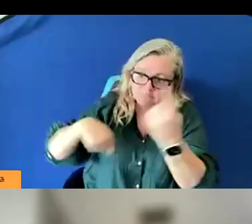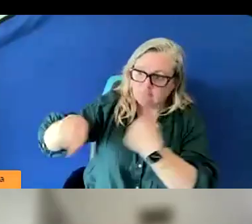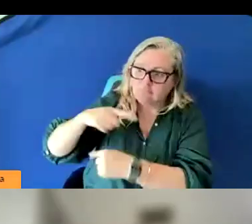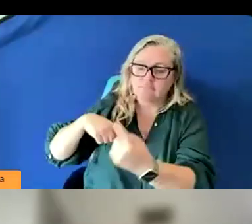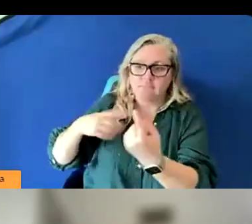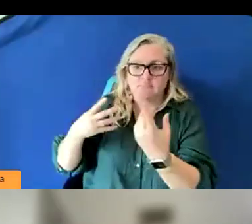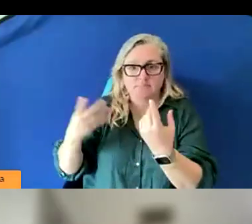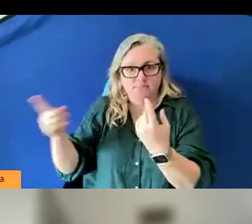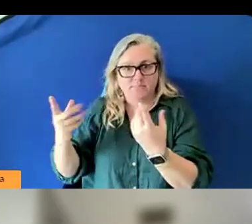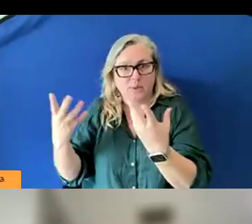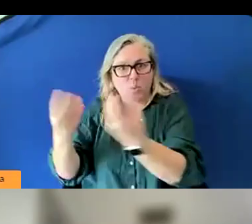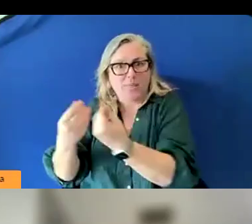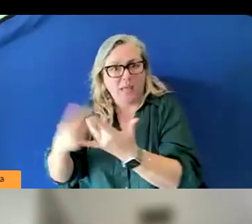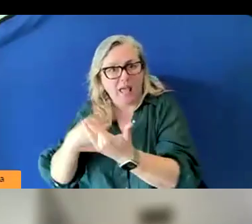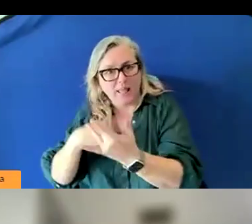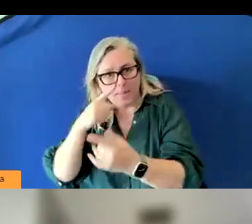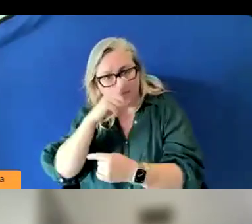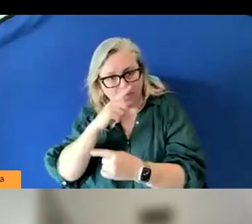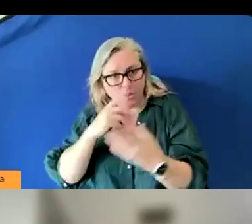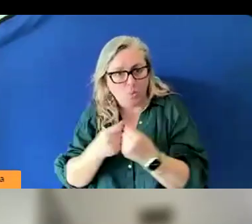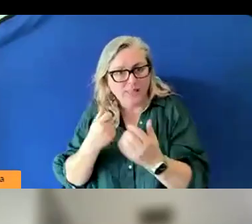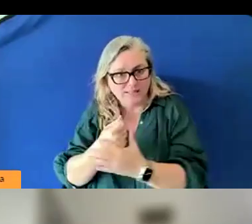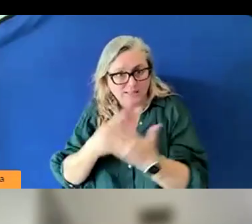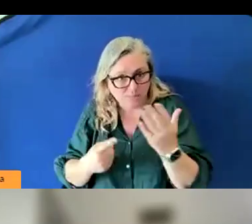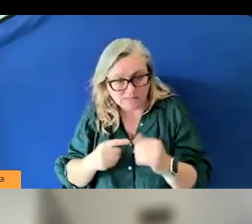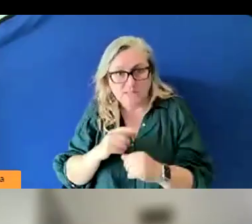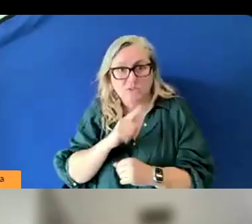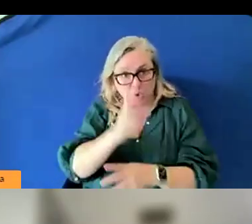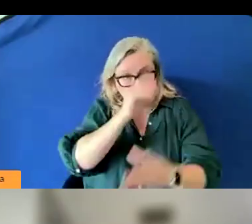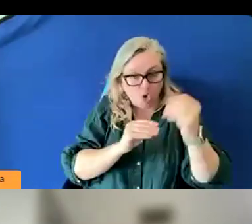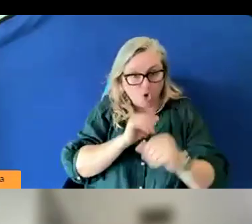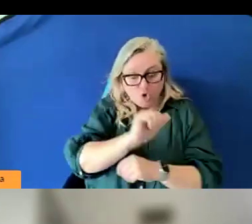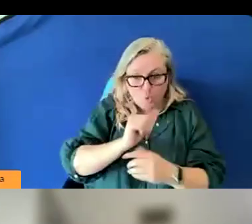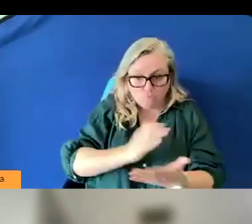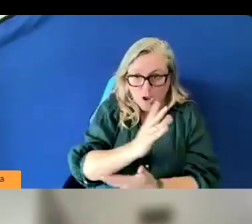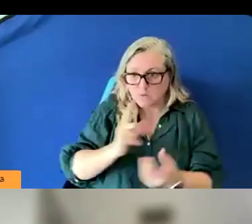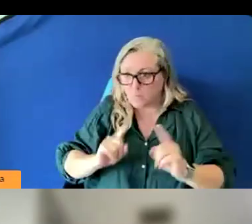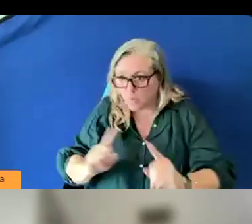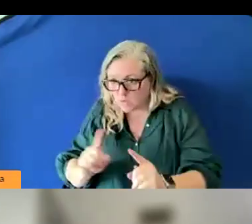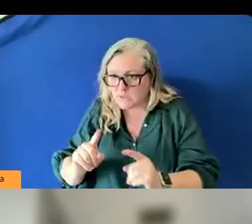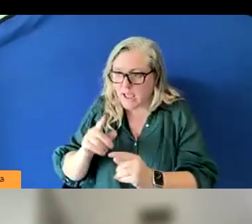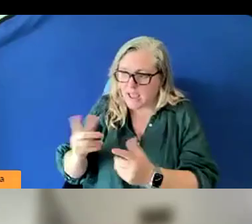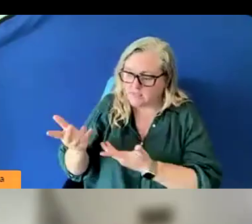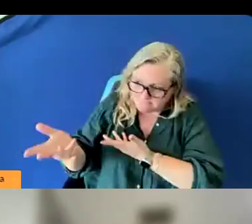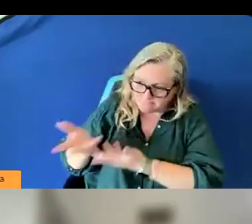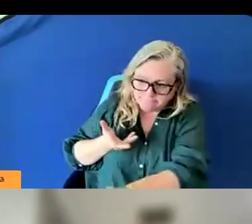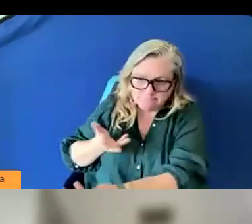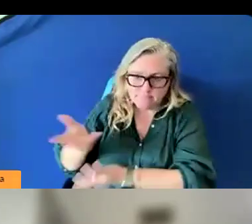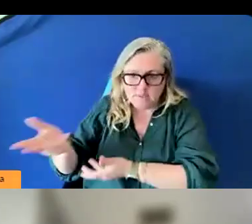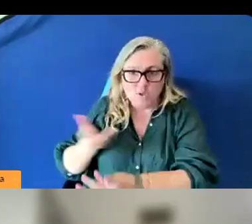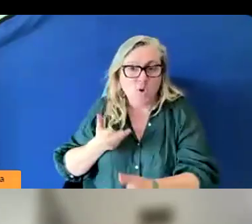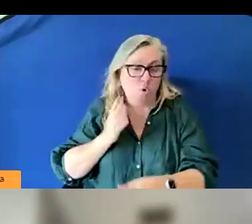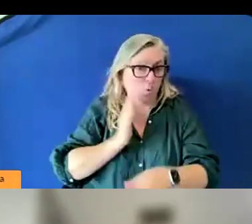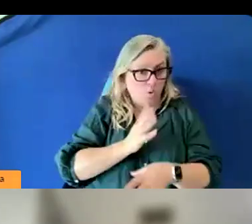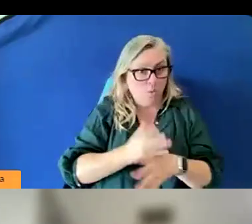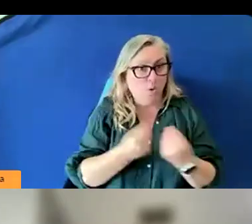together and through your own journey, but others' journeys as well. And obviously, we work with folks from regional and rural backgrounds